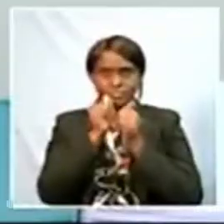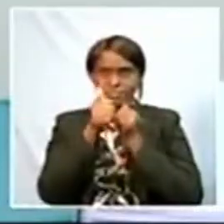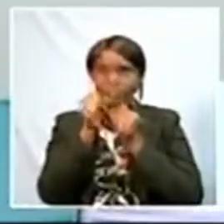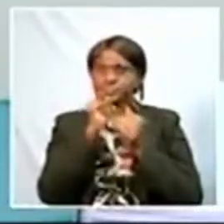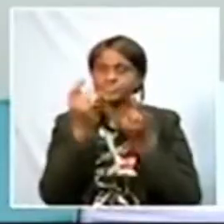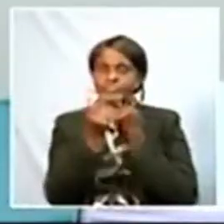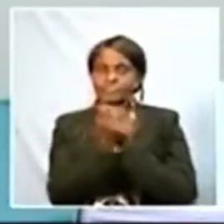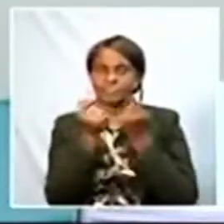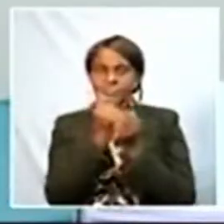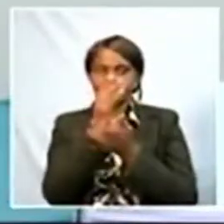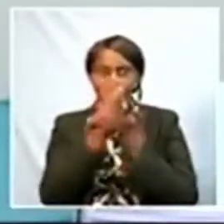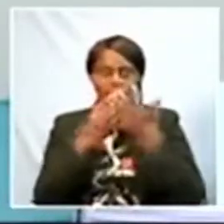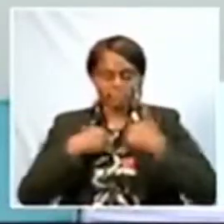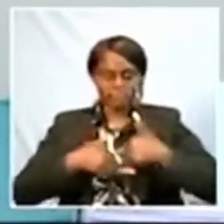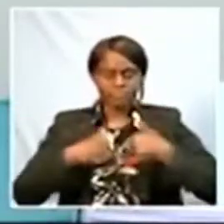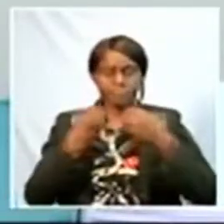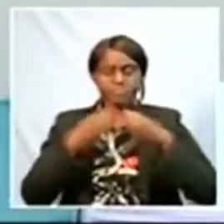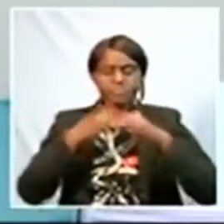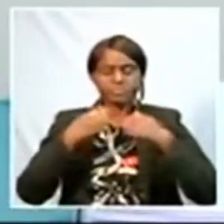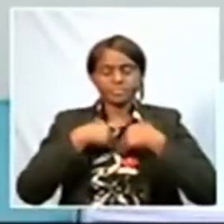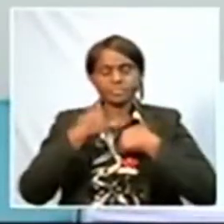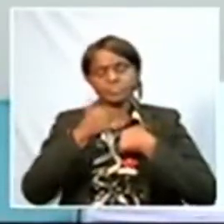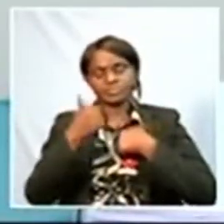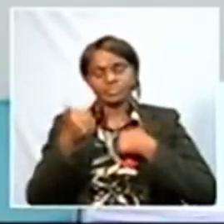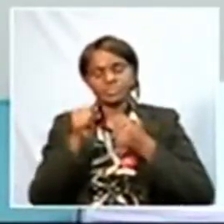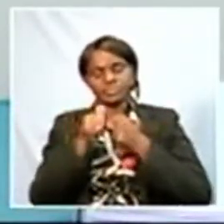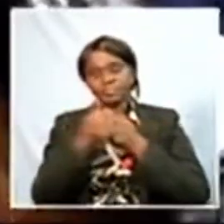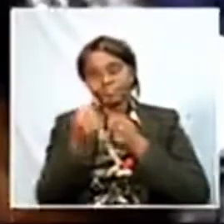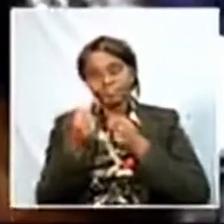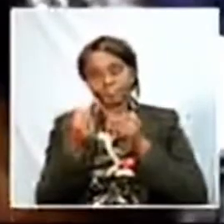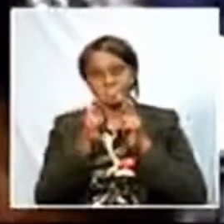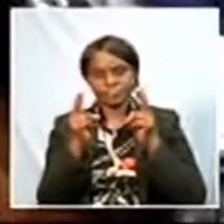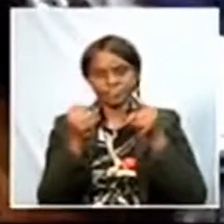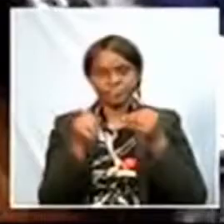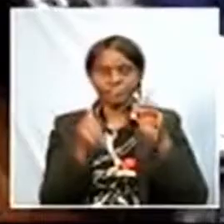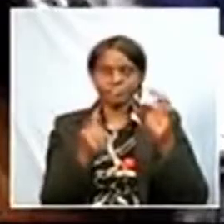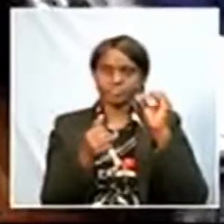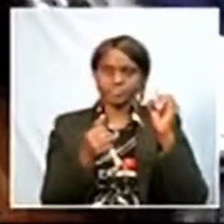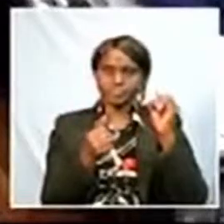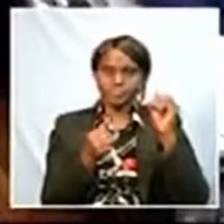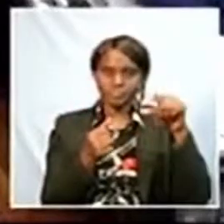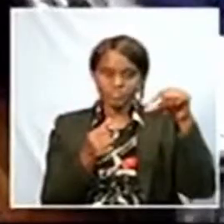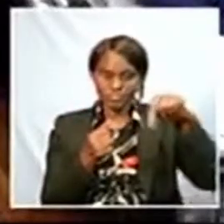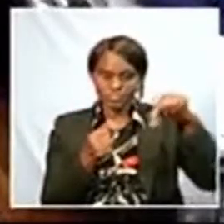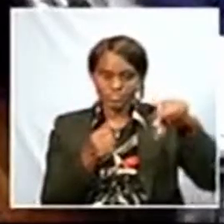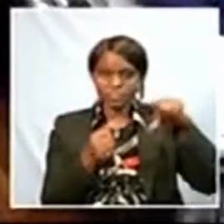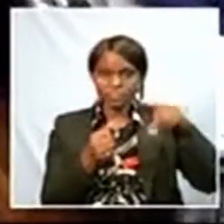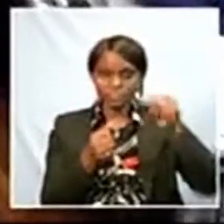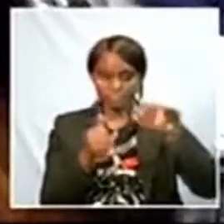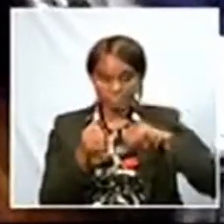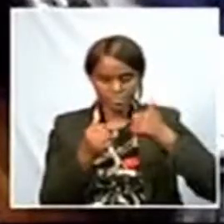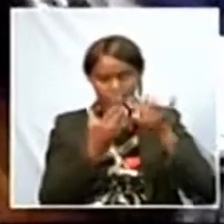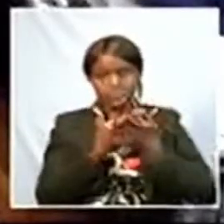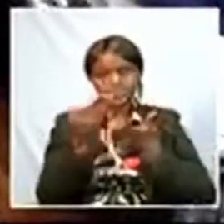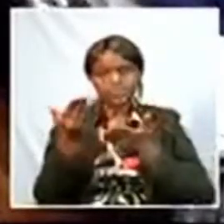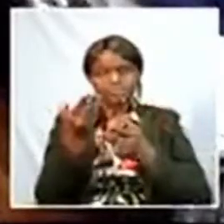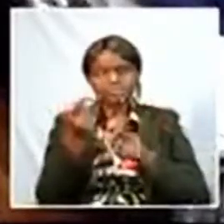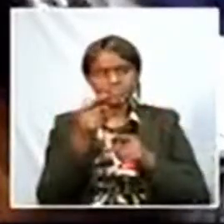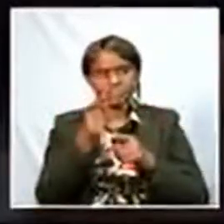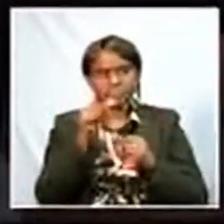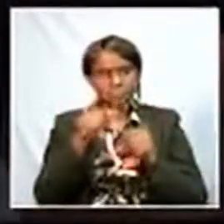somebody would just email the document and stuff like that. So the original quotation what we bought from and the receipt and